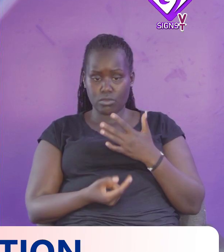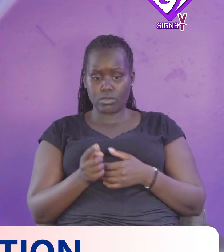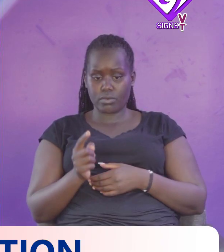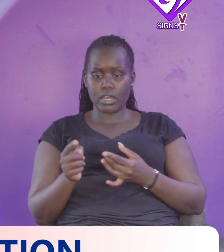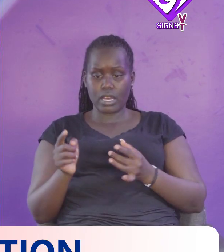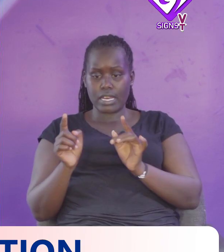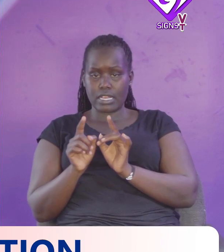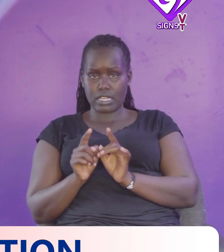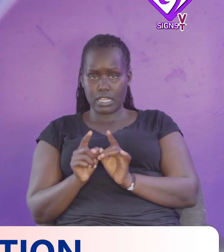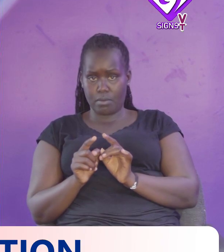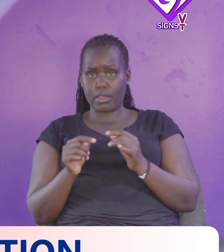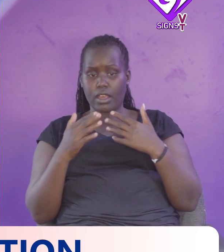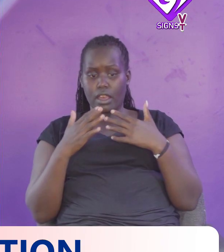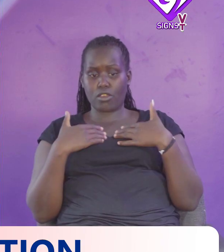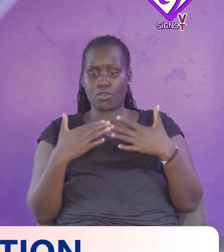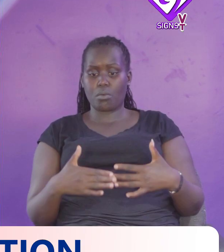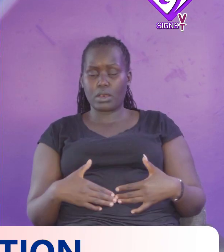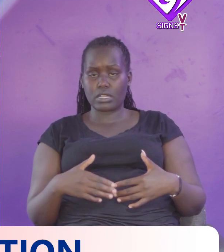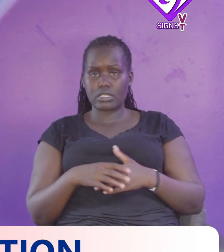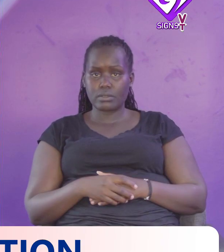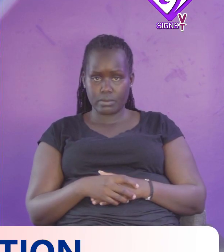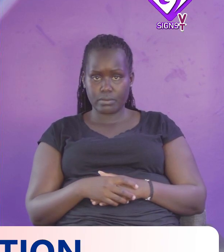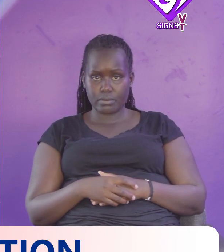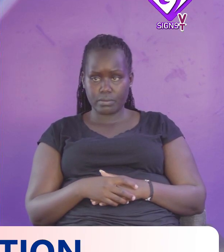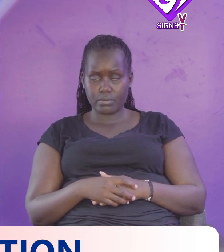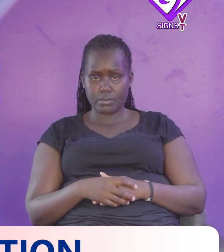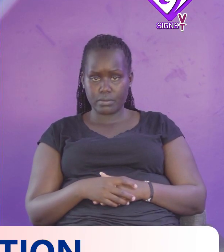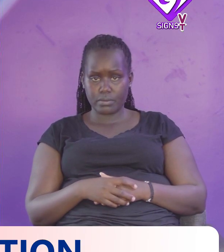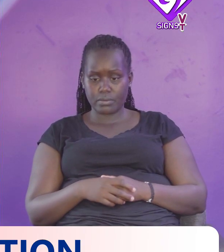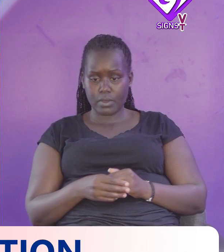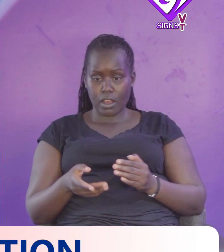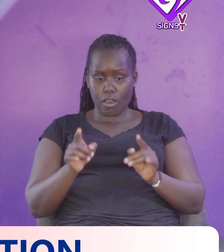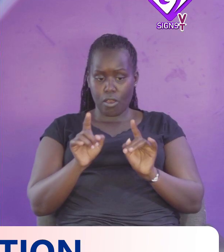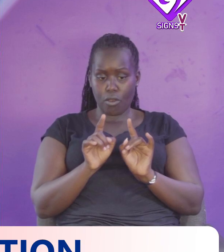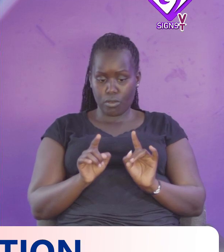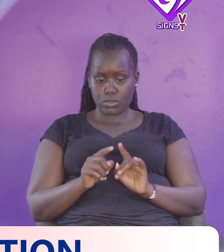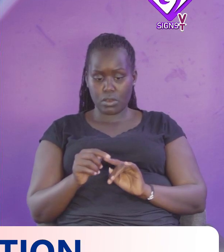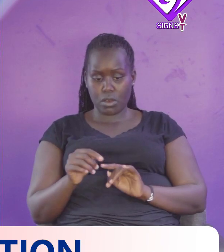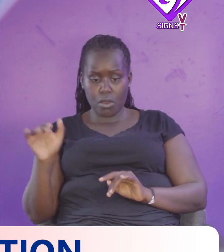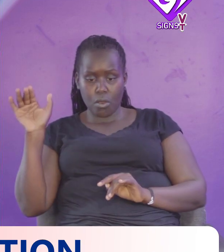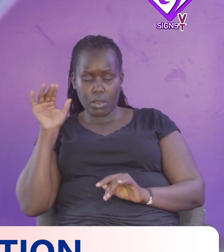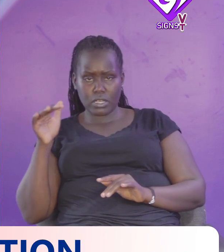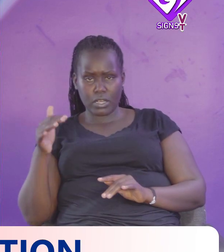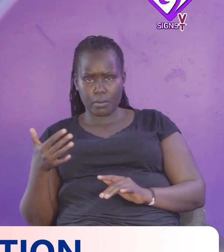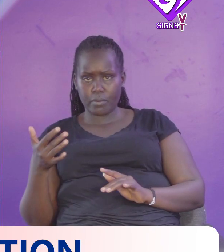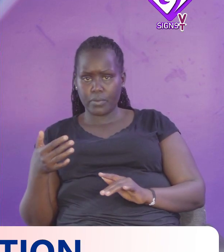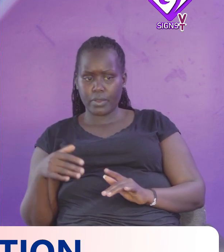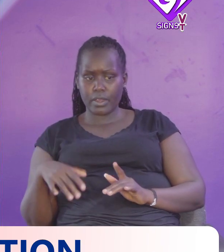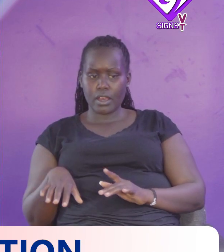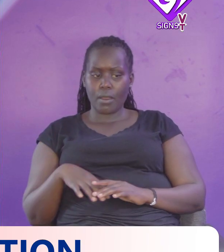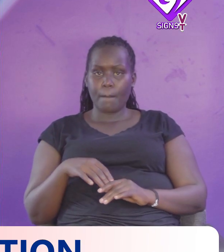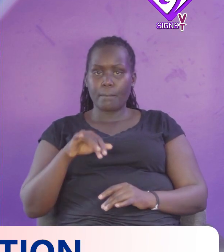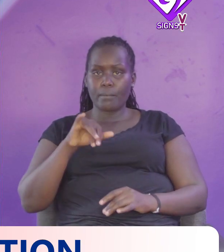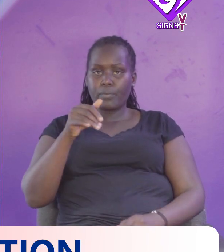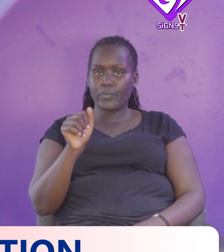mortal beings. I don't know. You know, it hurts me. Okay. And again, ulisikia baba ya Jaramogi Oginga Odinga akisema